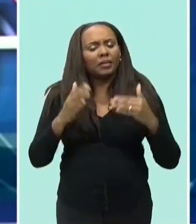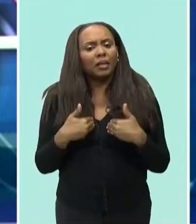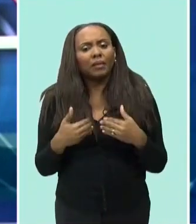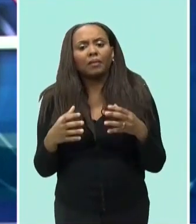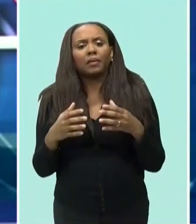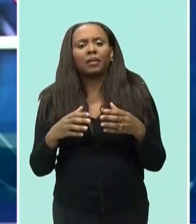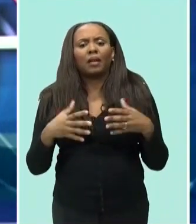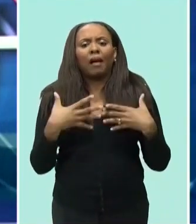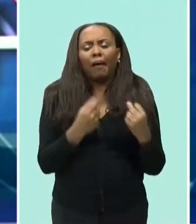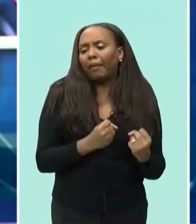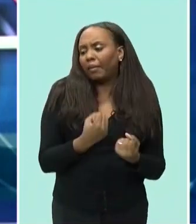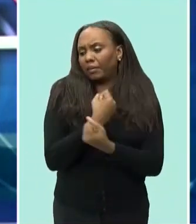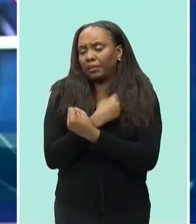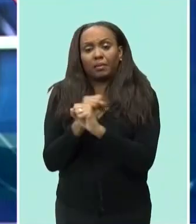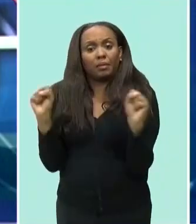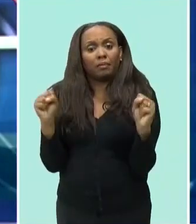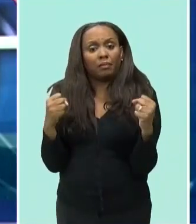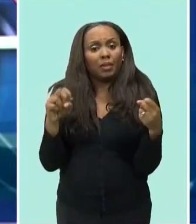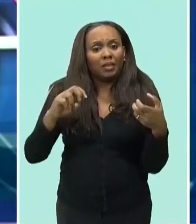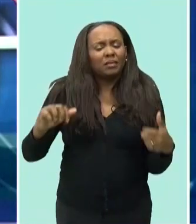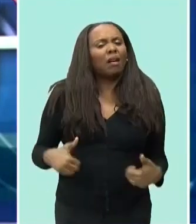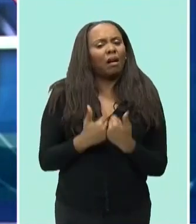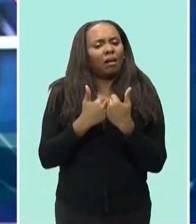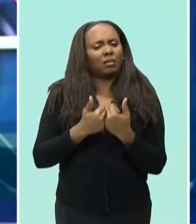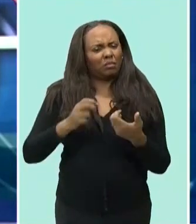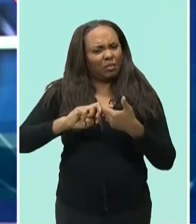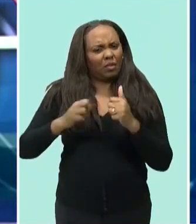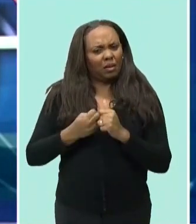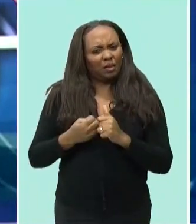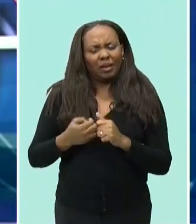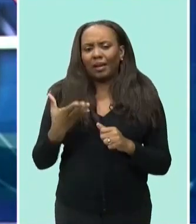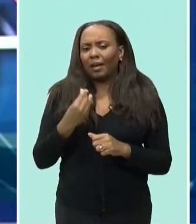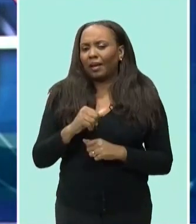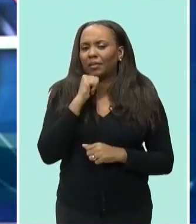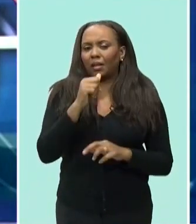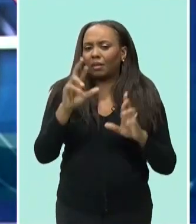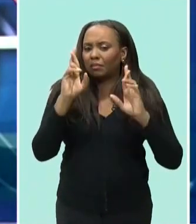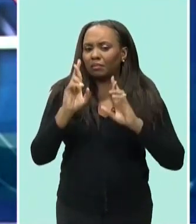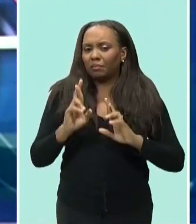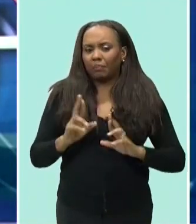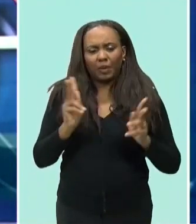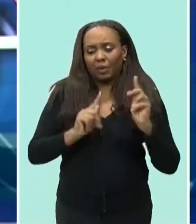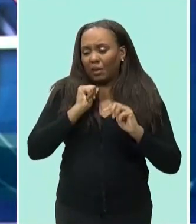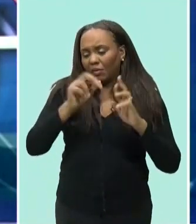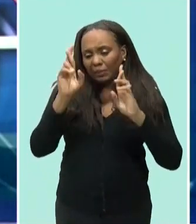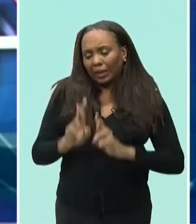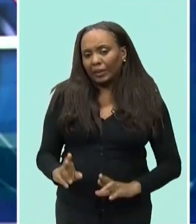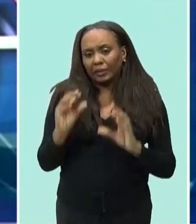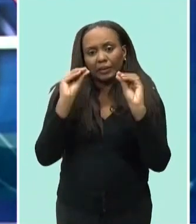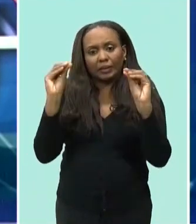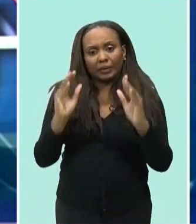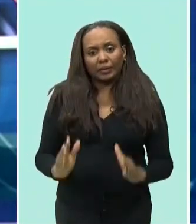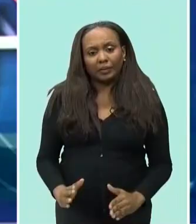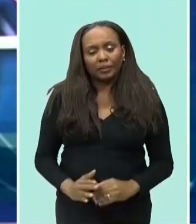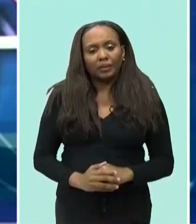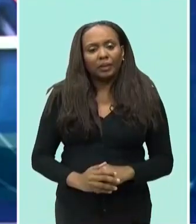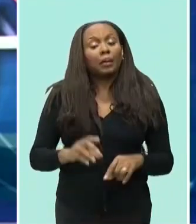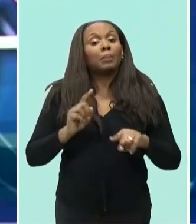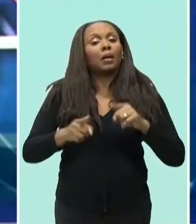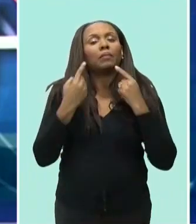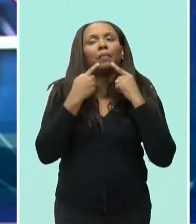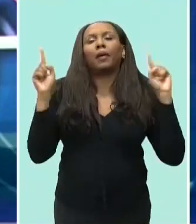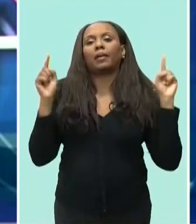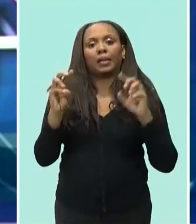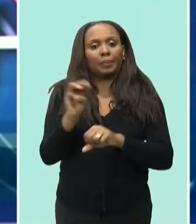health and safety challenges, as well as what he says is public disrespect. But the union head says that those issues are finally getting